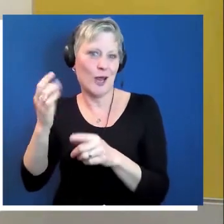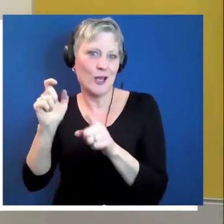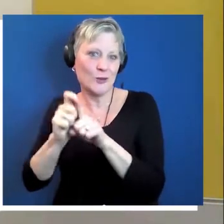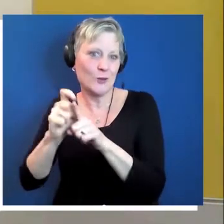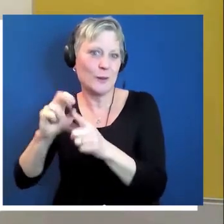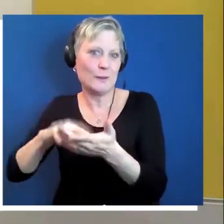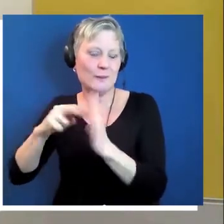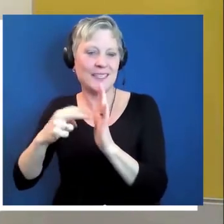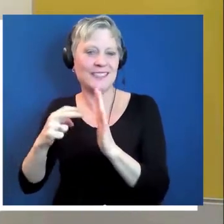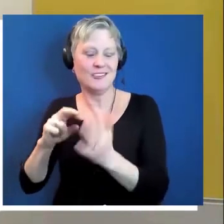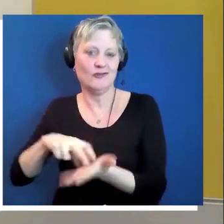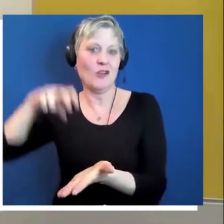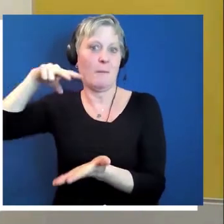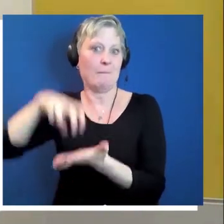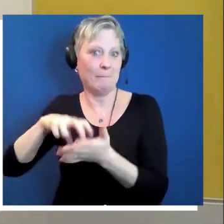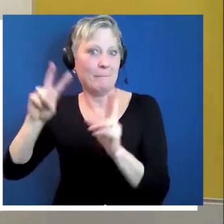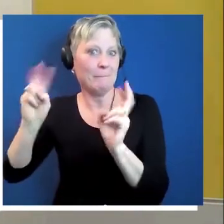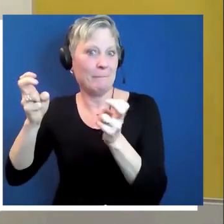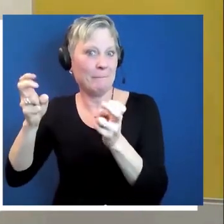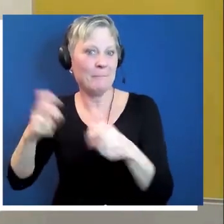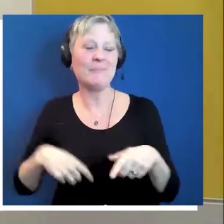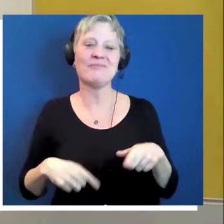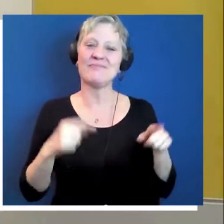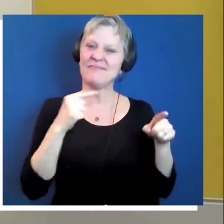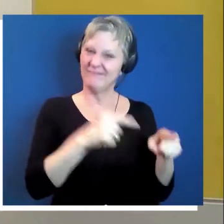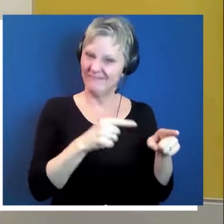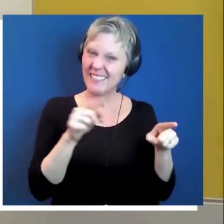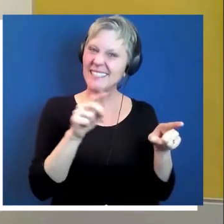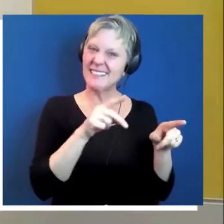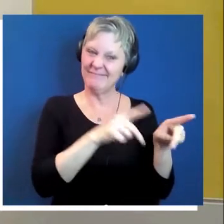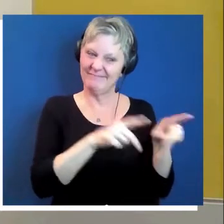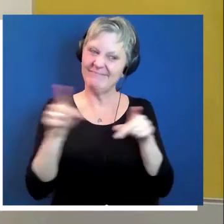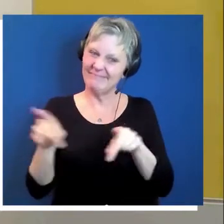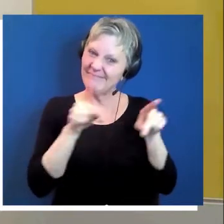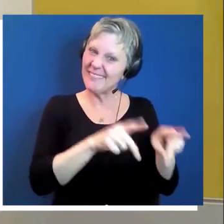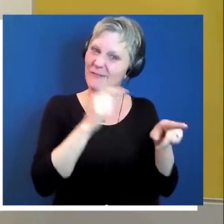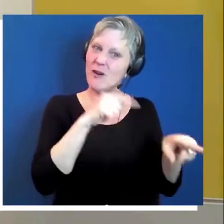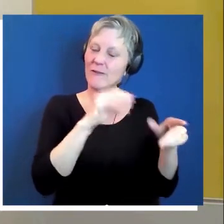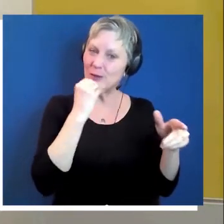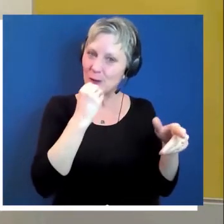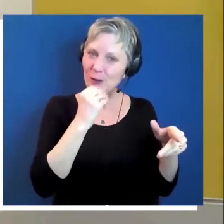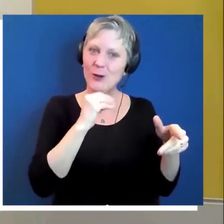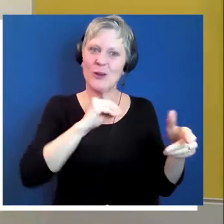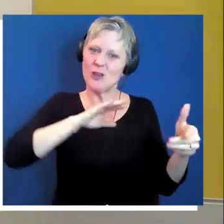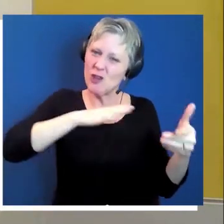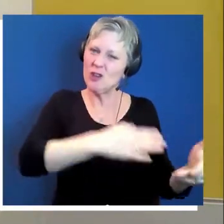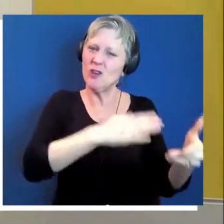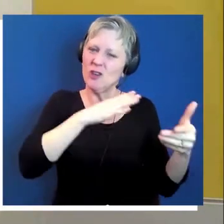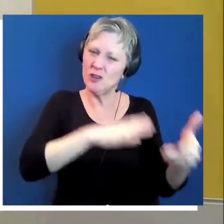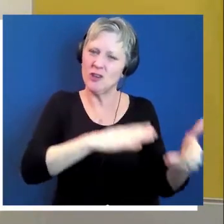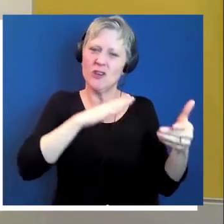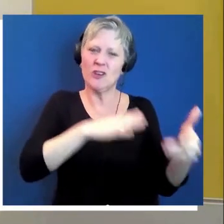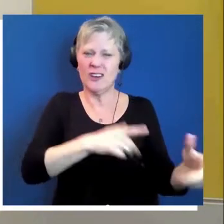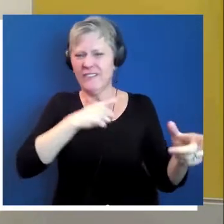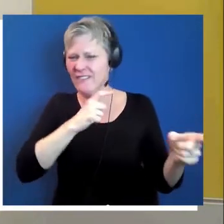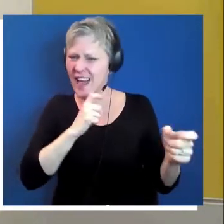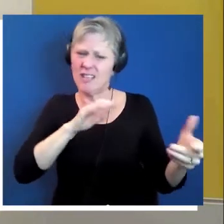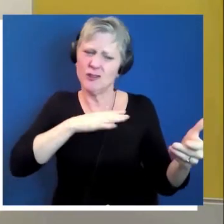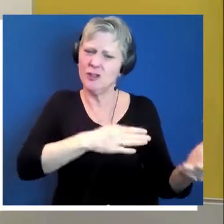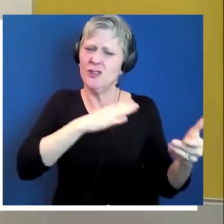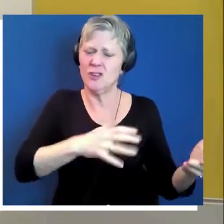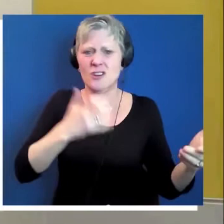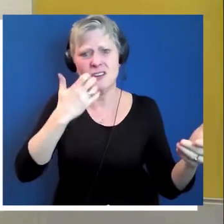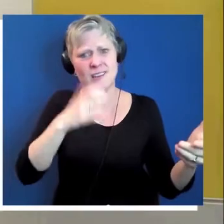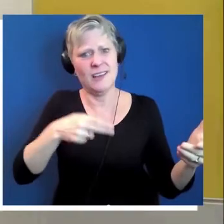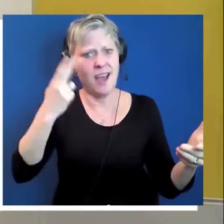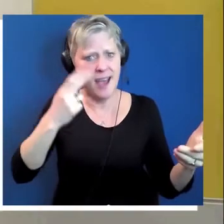pan. And when you stir fry, what you're trying to do is you're trying to keep the food moving over very high heat, and you're cooking it very